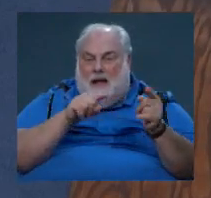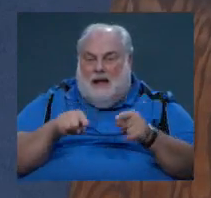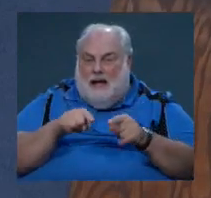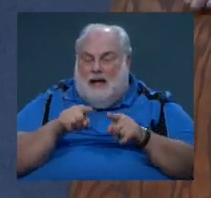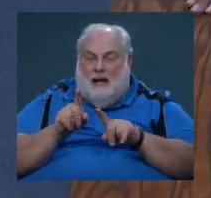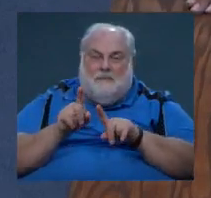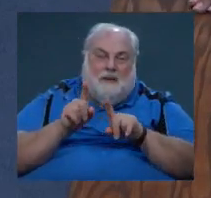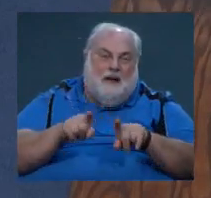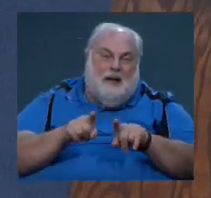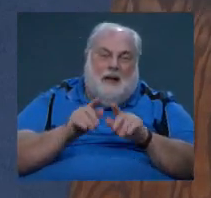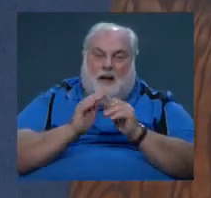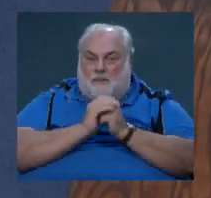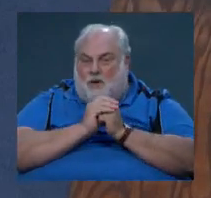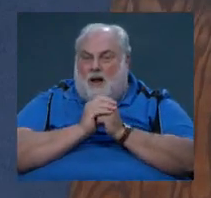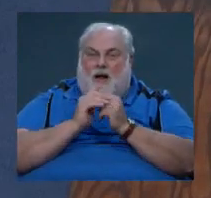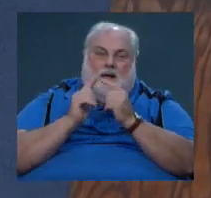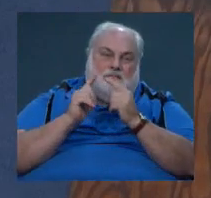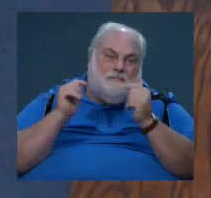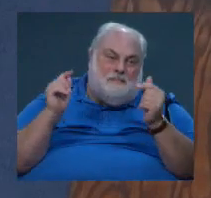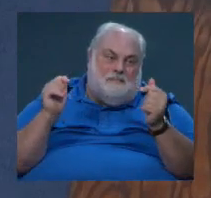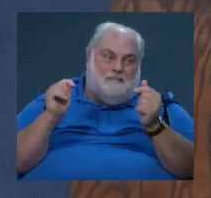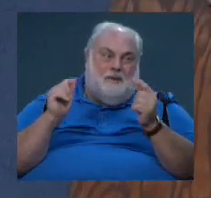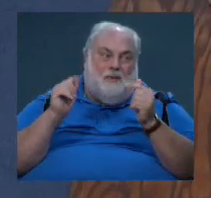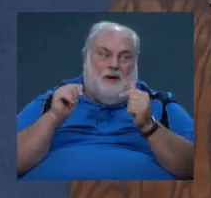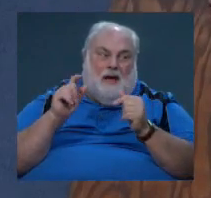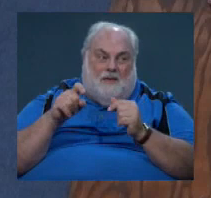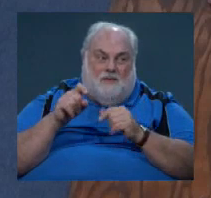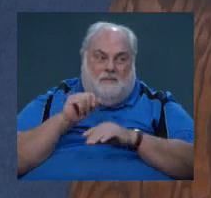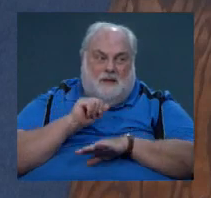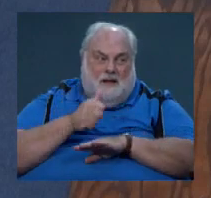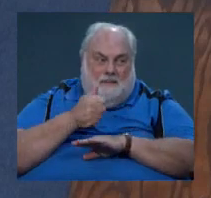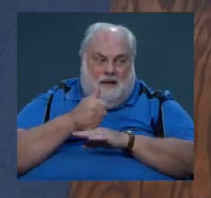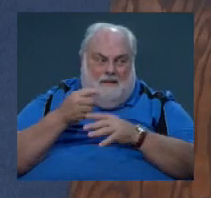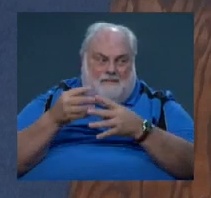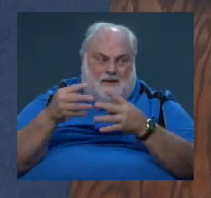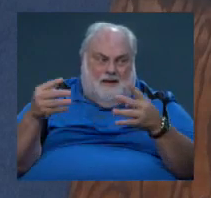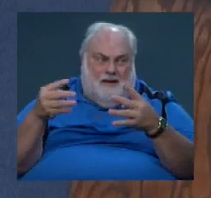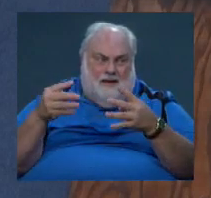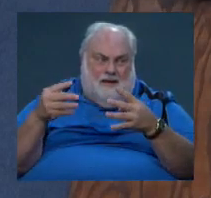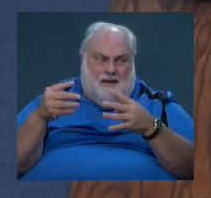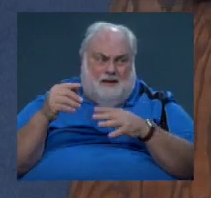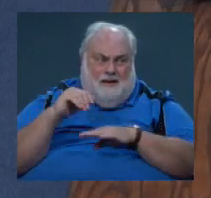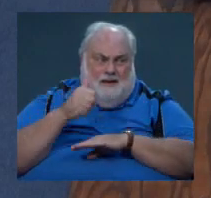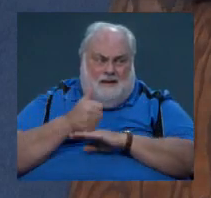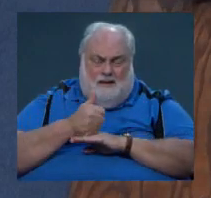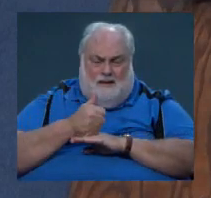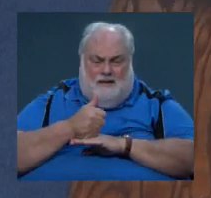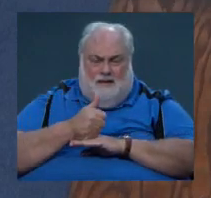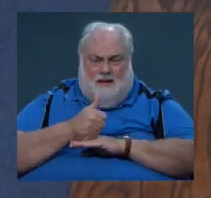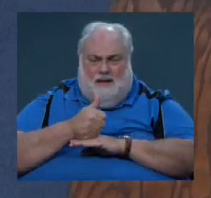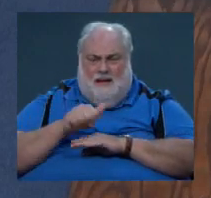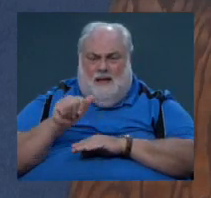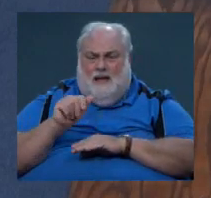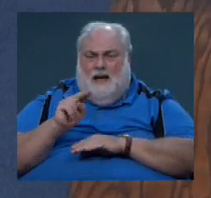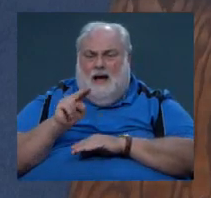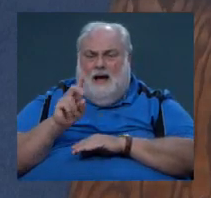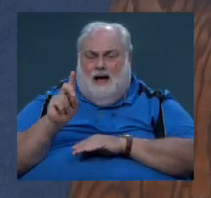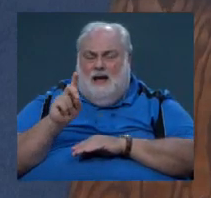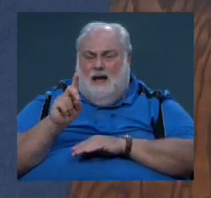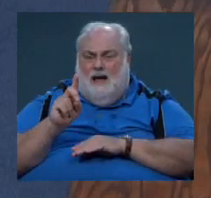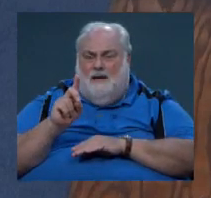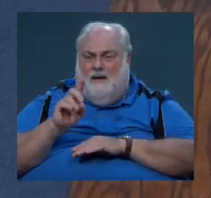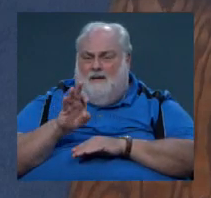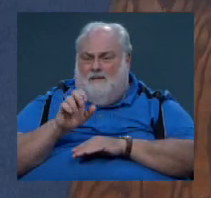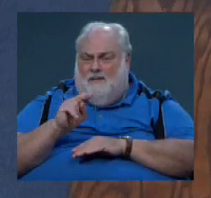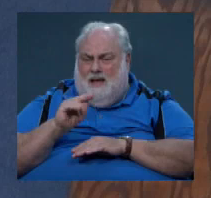come and they can pray and do whatever. But when you said we got to put up a fence, I couldn't just throw up any kind of fence because it was indicative